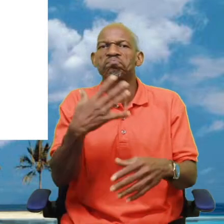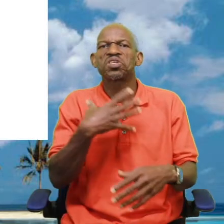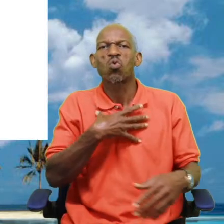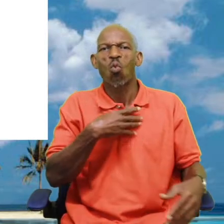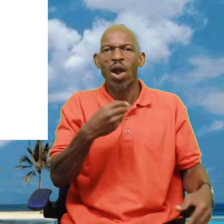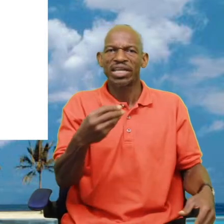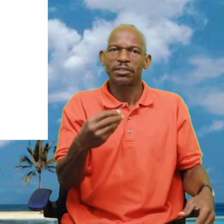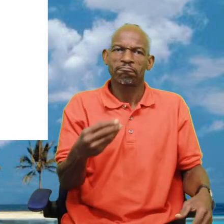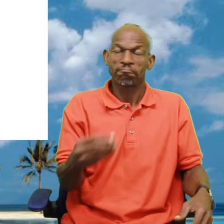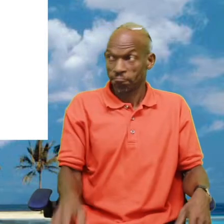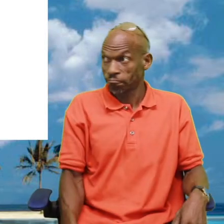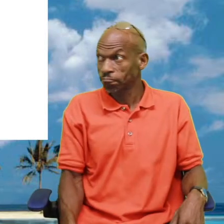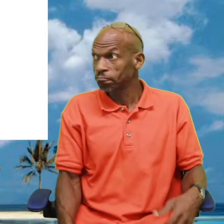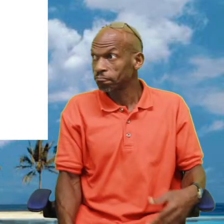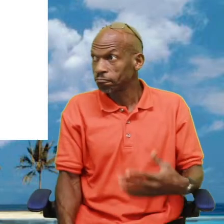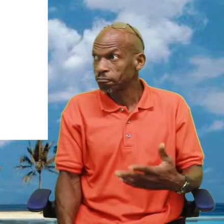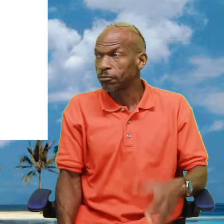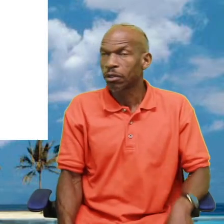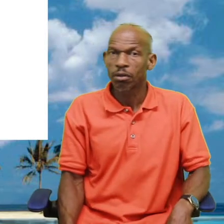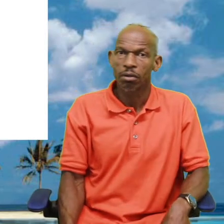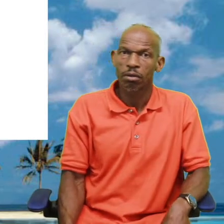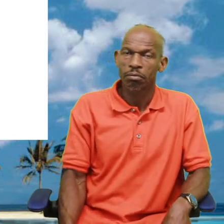dog is white.